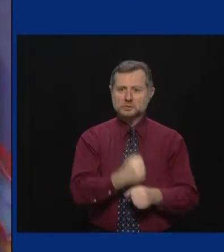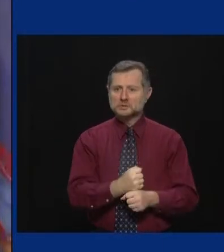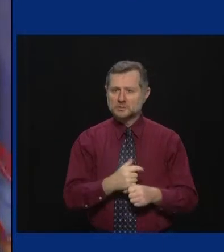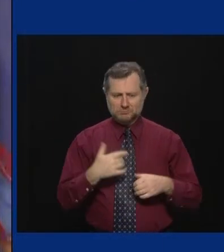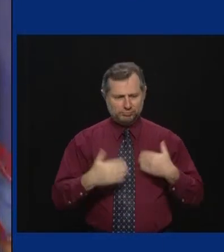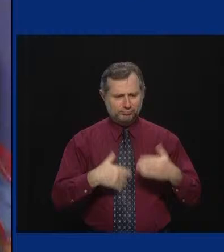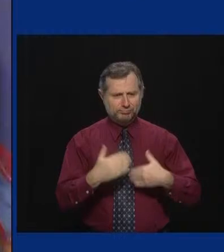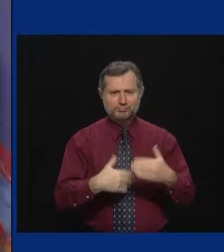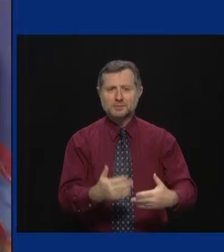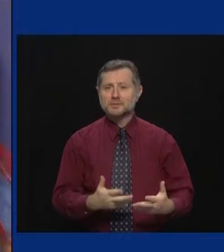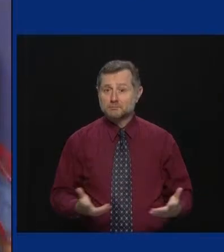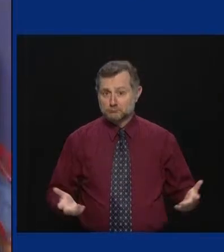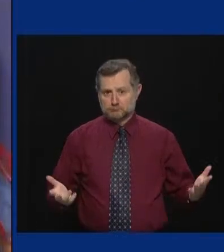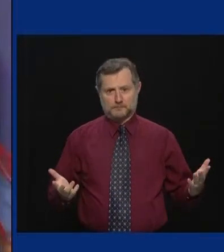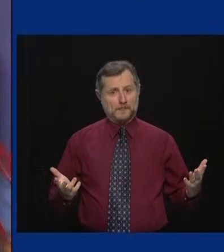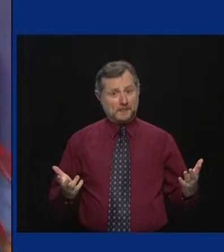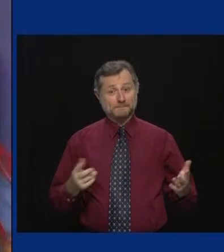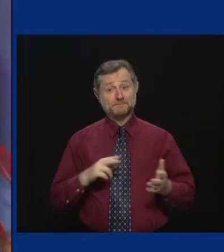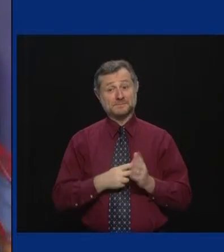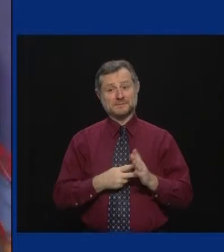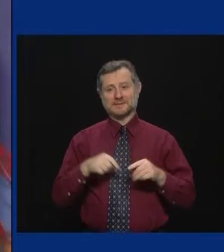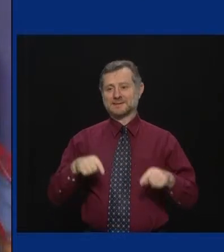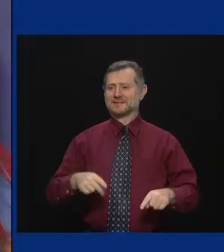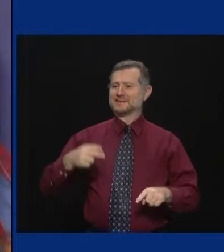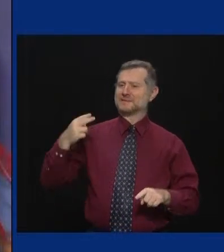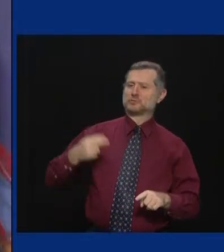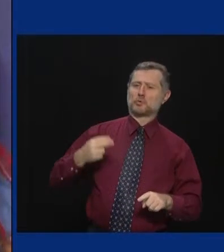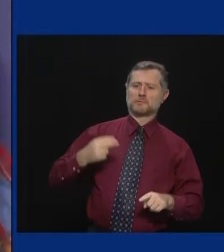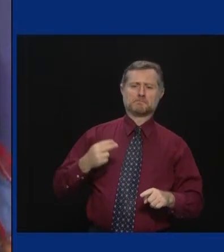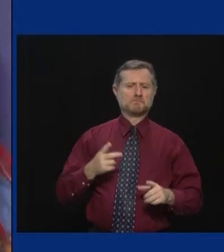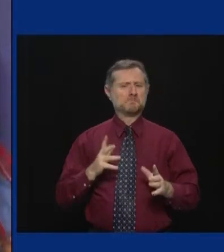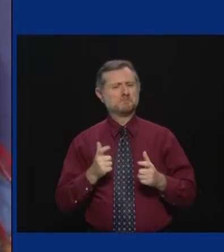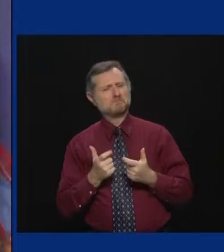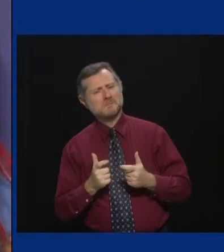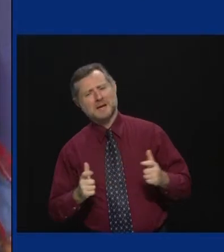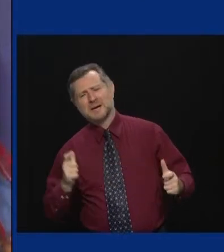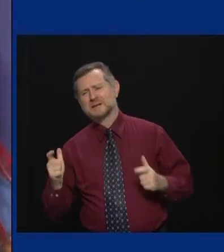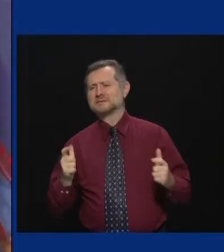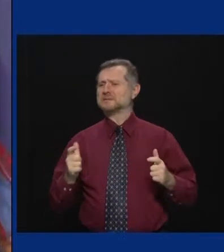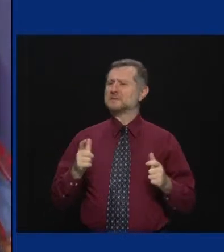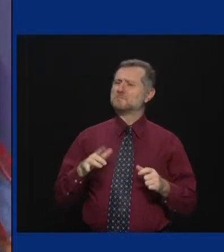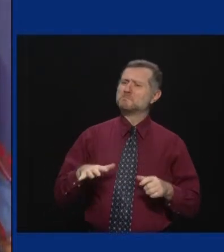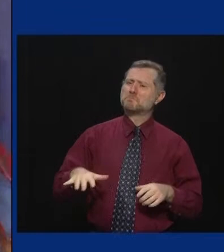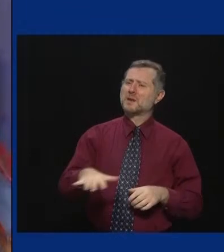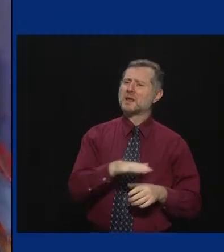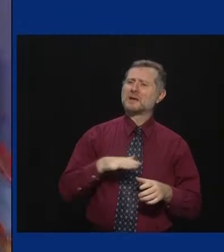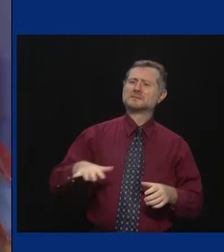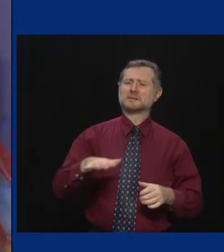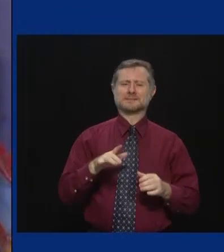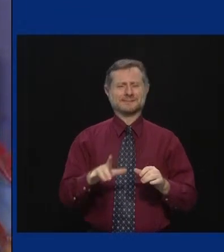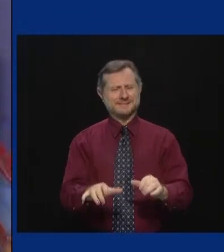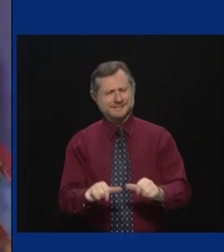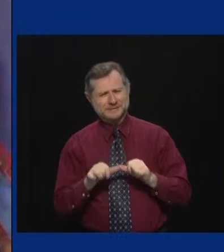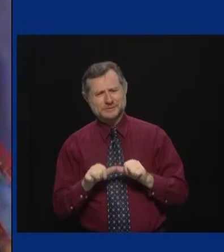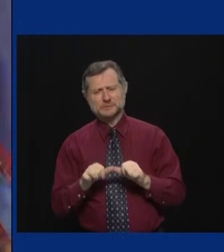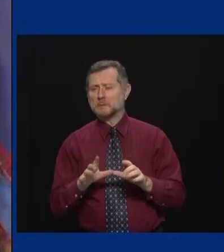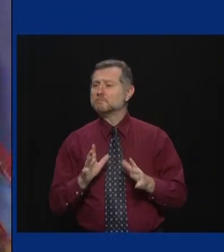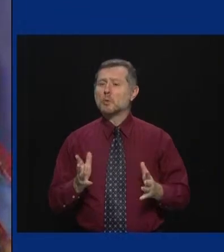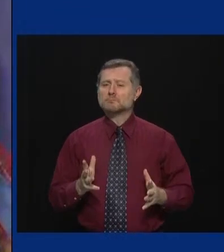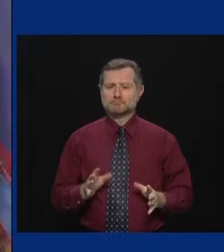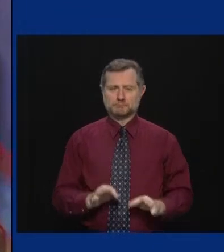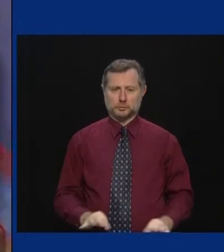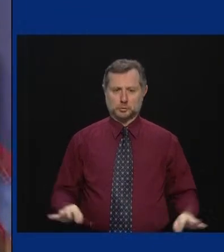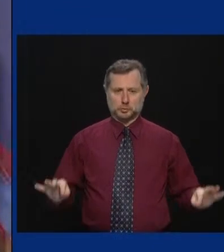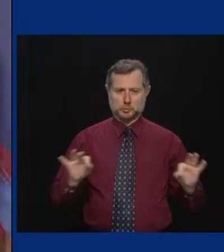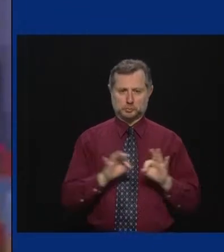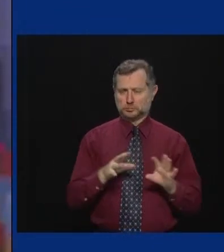as part of the legacy of this incredible, massive facility that continues to be such an critical part of our states. Our state